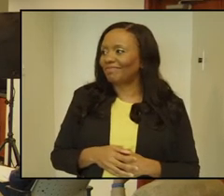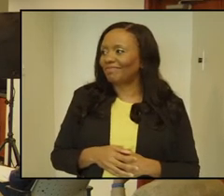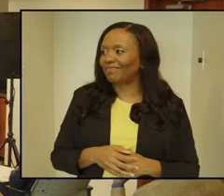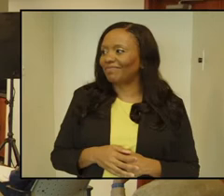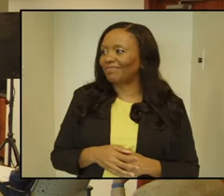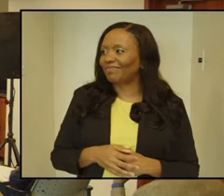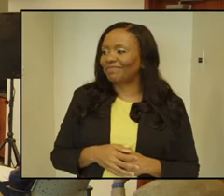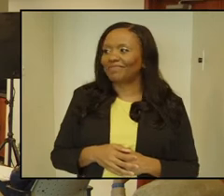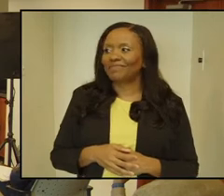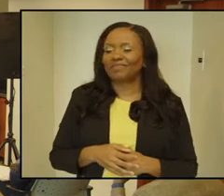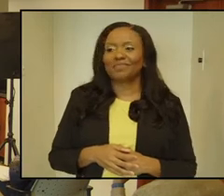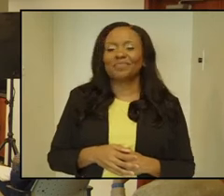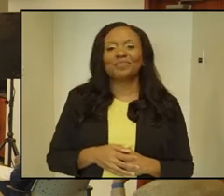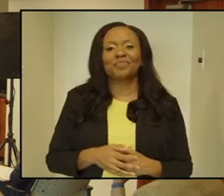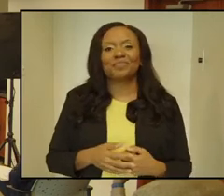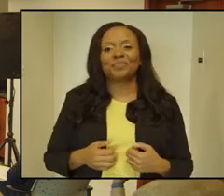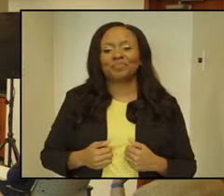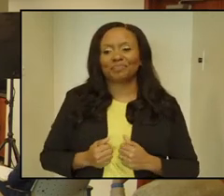Yeah.